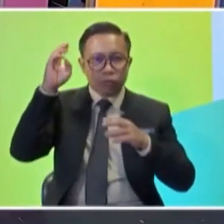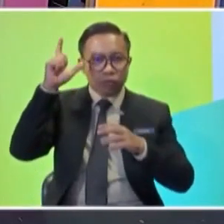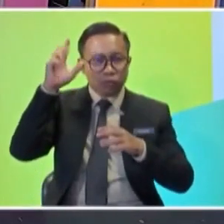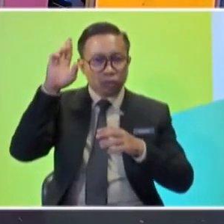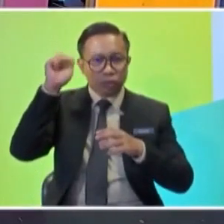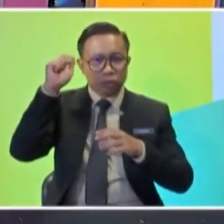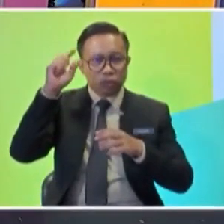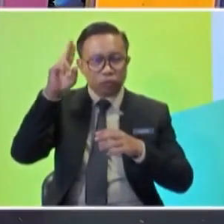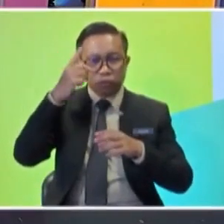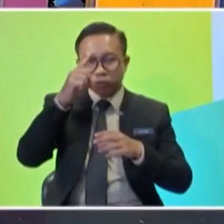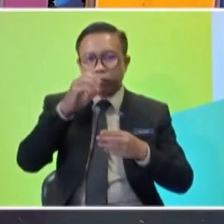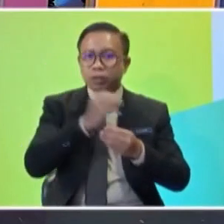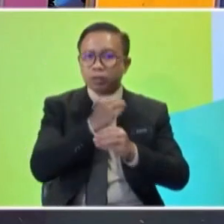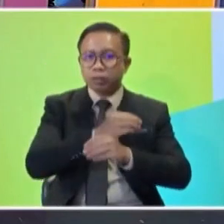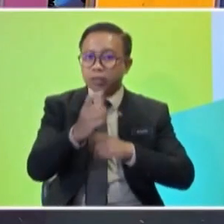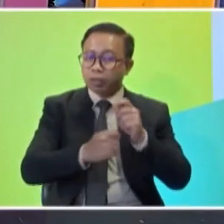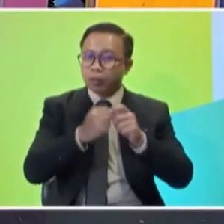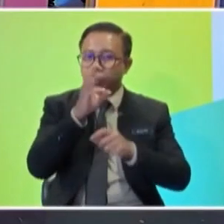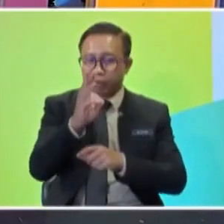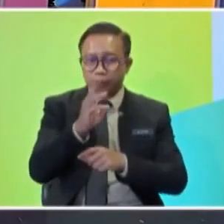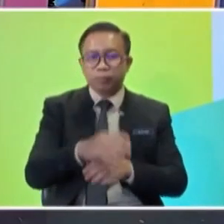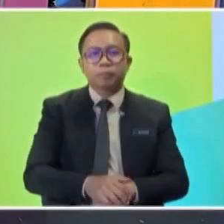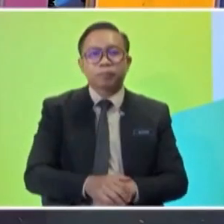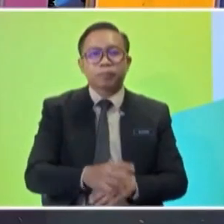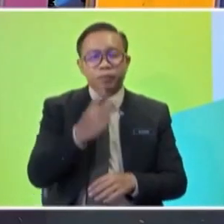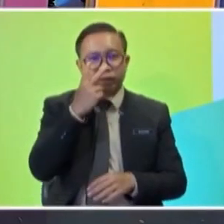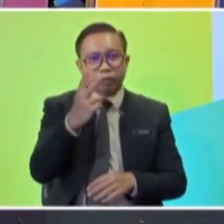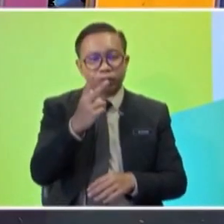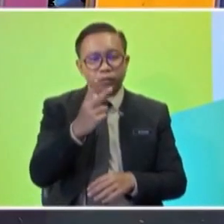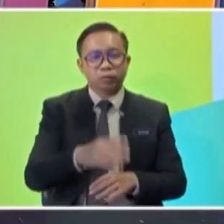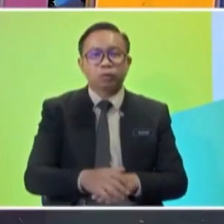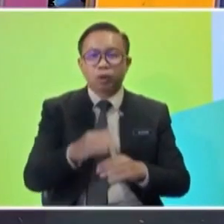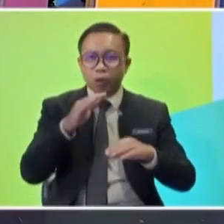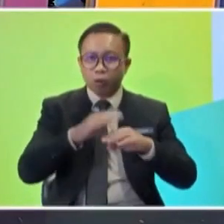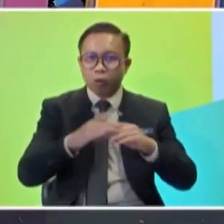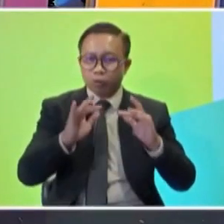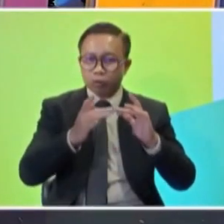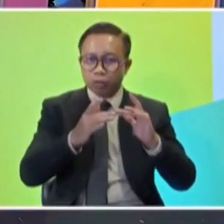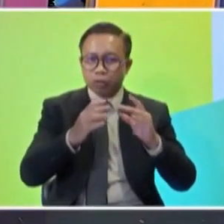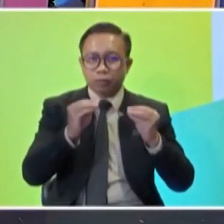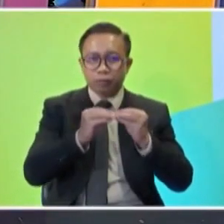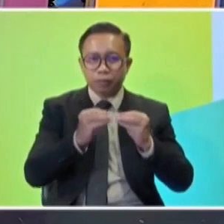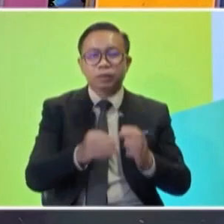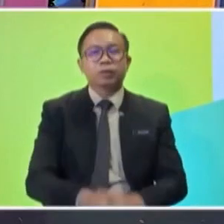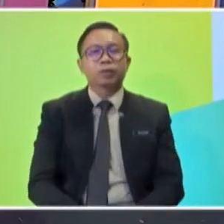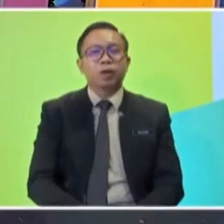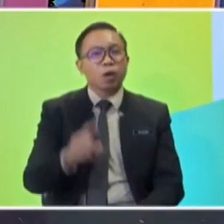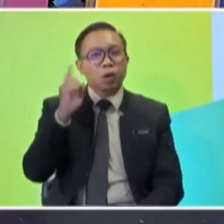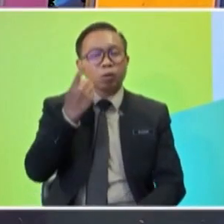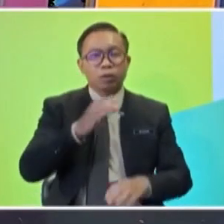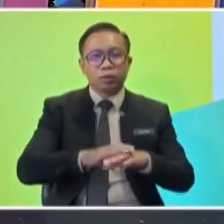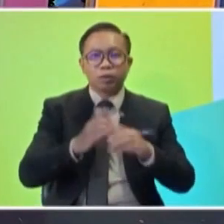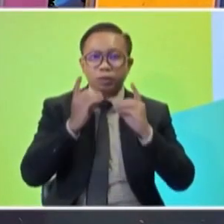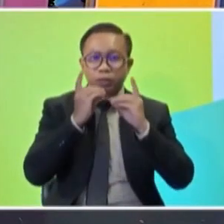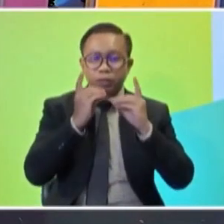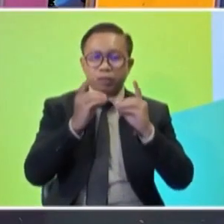lesson on mathematics tahun 6. And thank you so much for watching, as well as my friends on Google Meets. And we will see you next time only on DDET